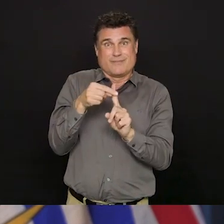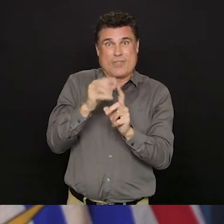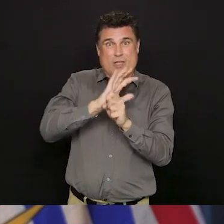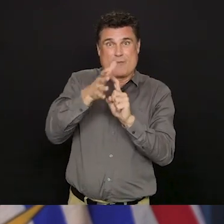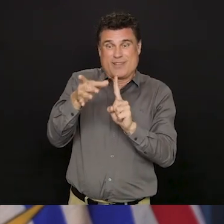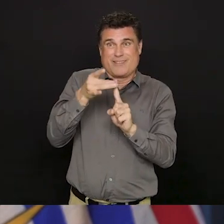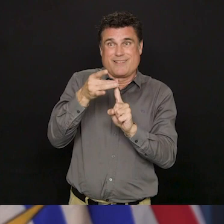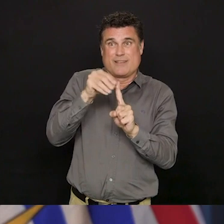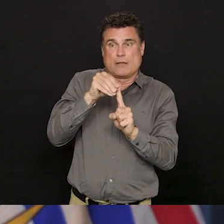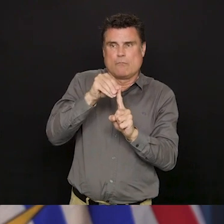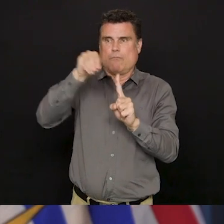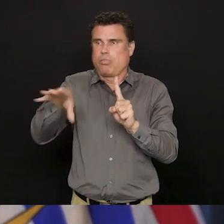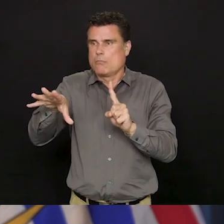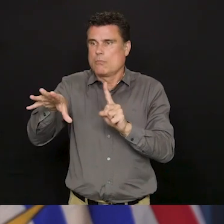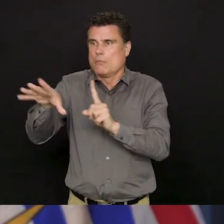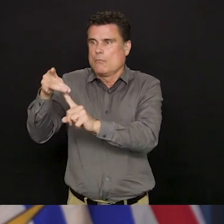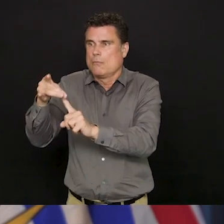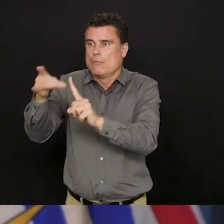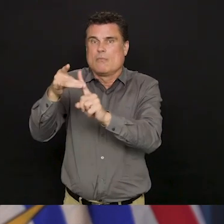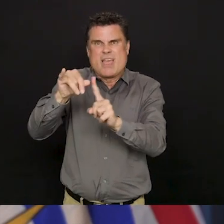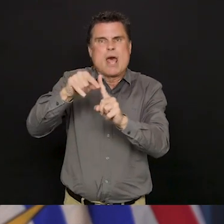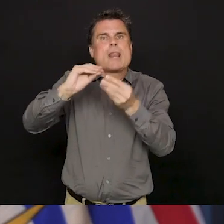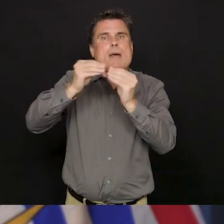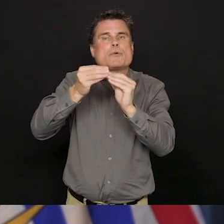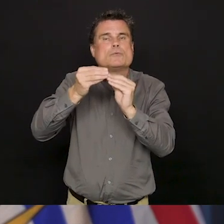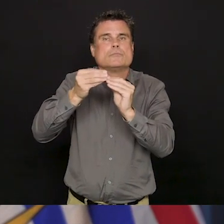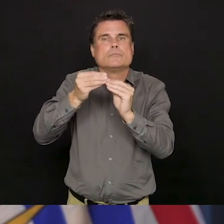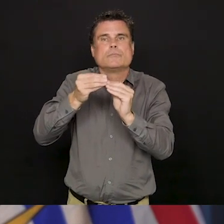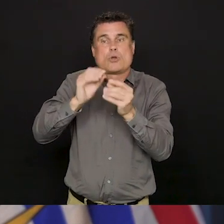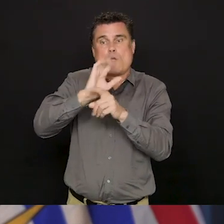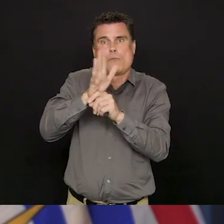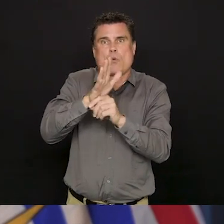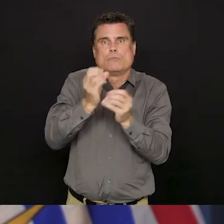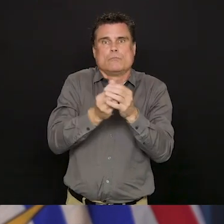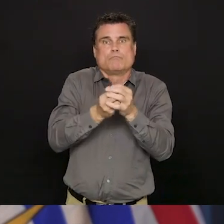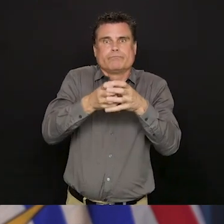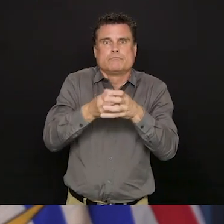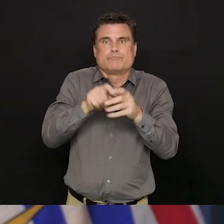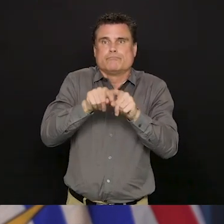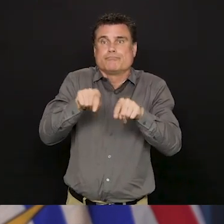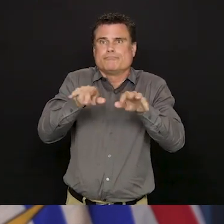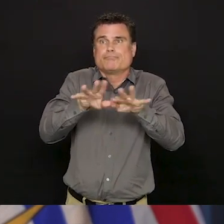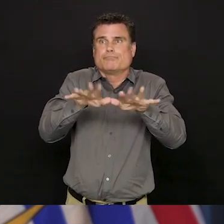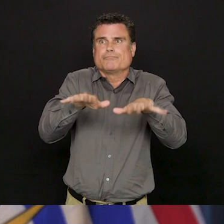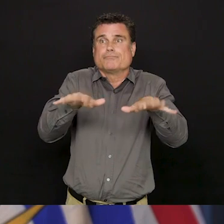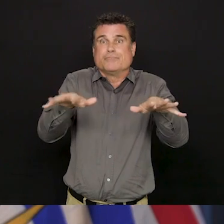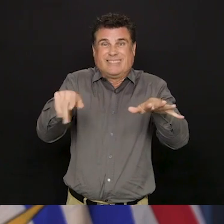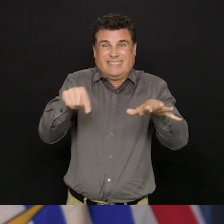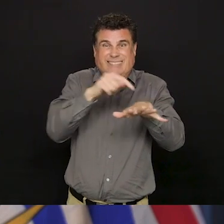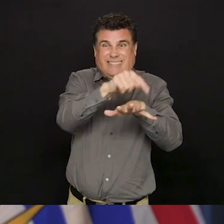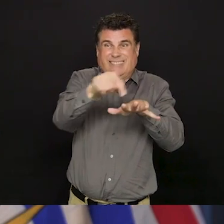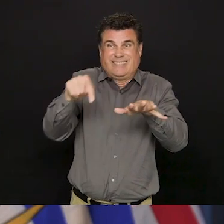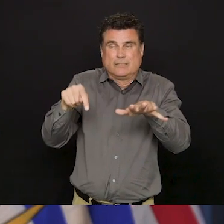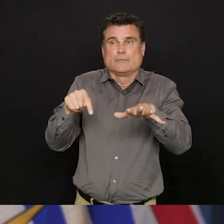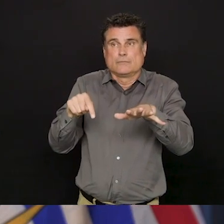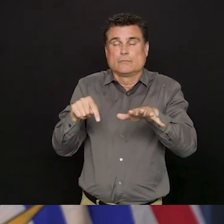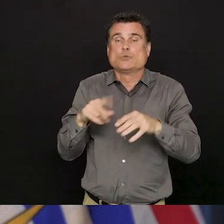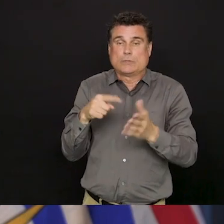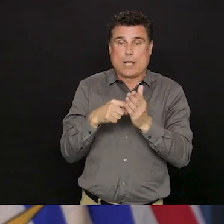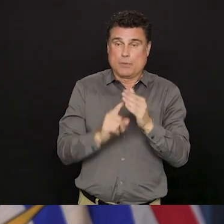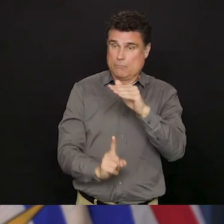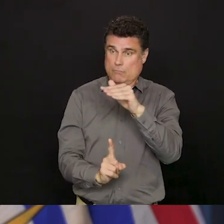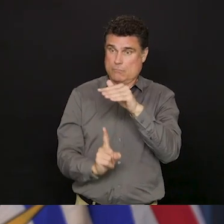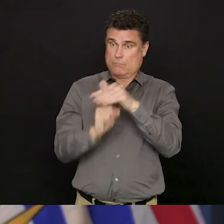infectious to others, and how much contact you have with others during your infectious period. And this is gets down to our